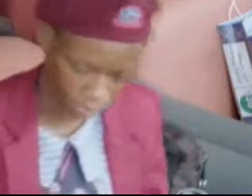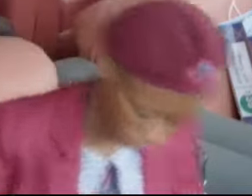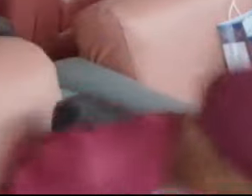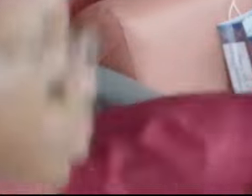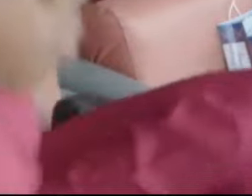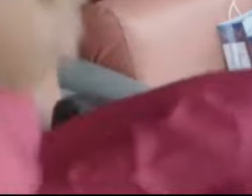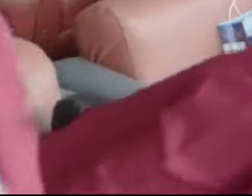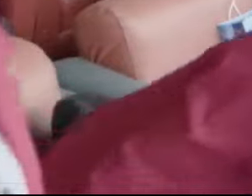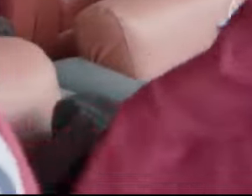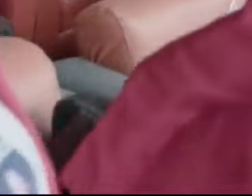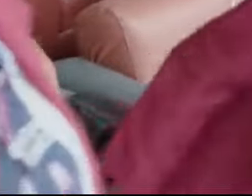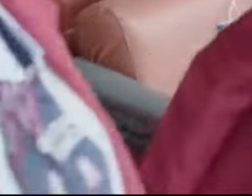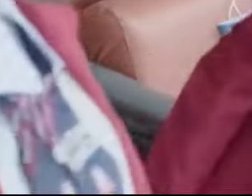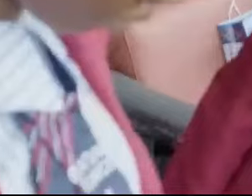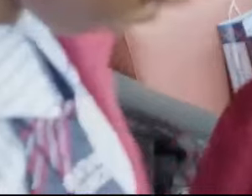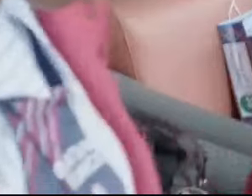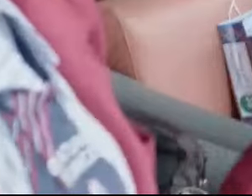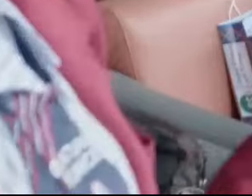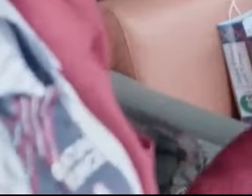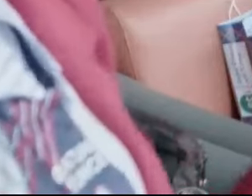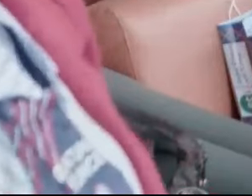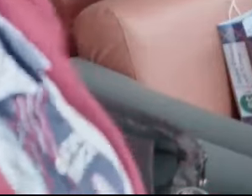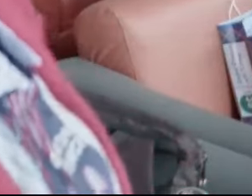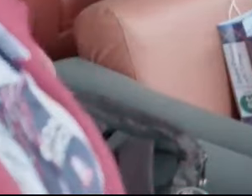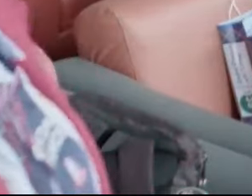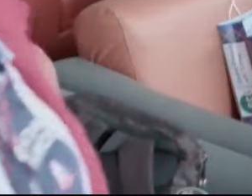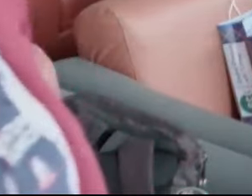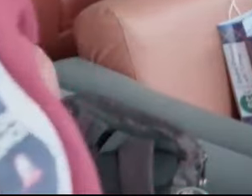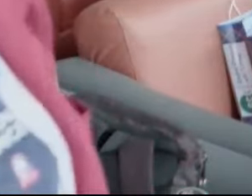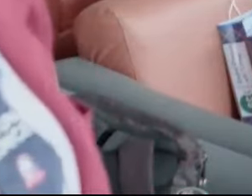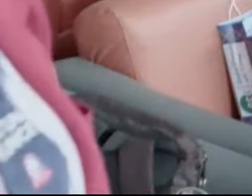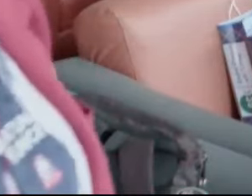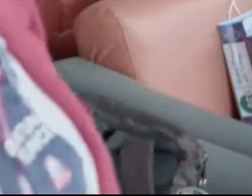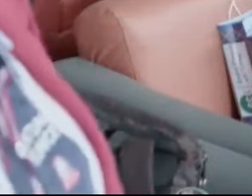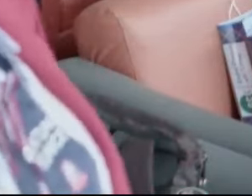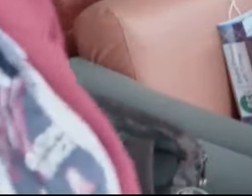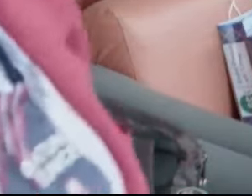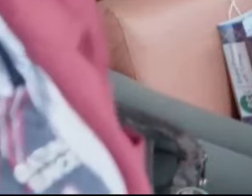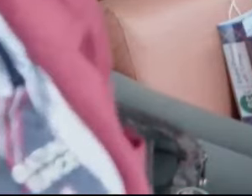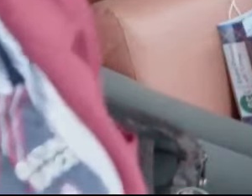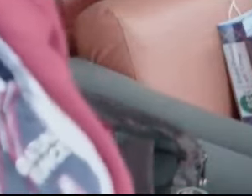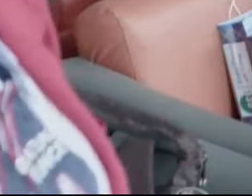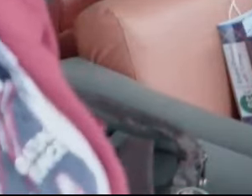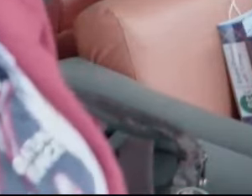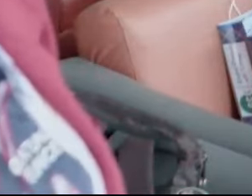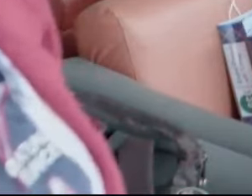life. Overseer, please pray with us, and then I'll come back to pray.